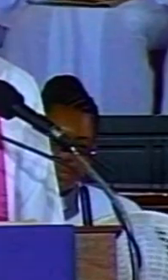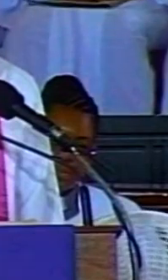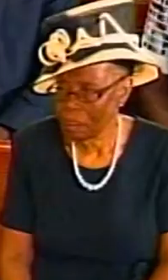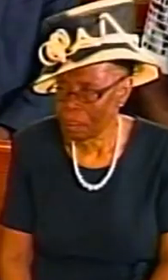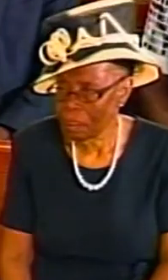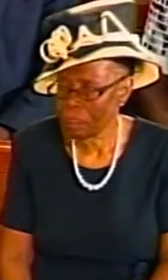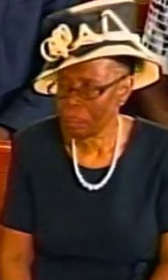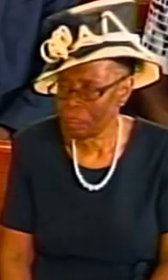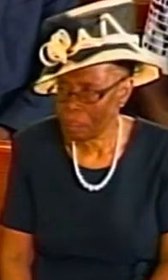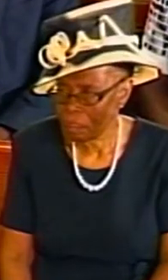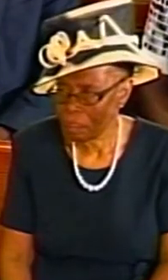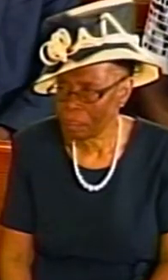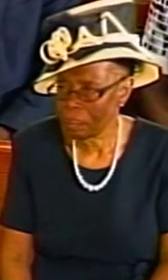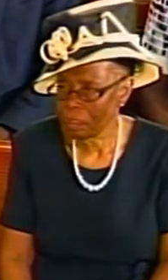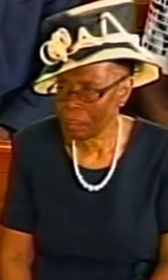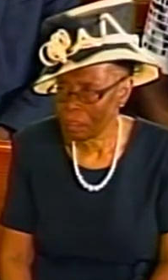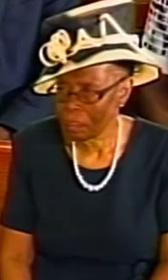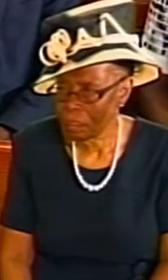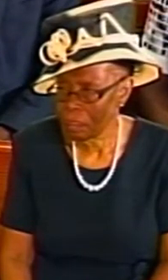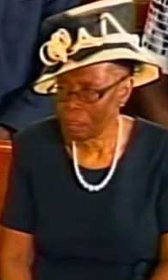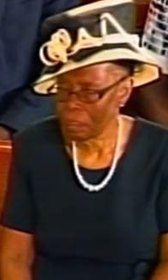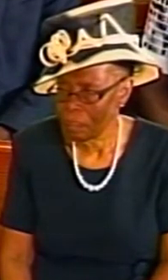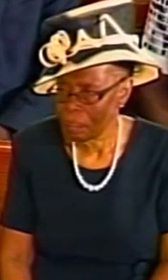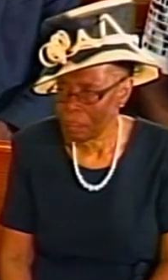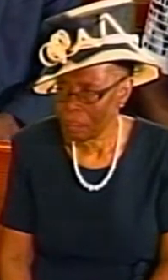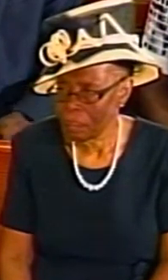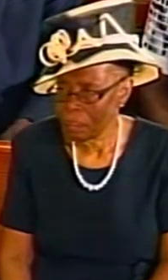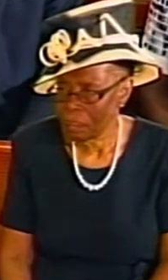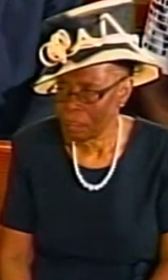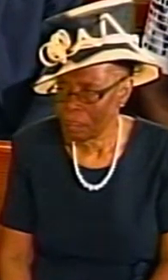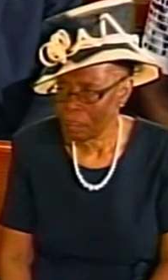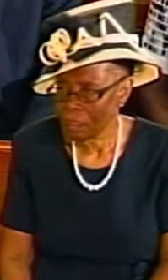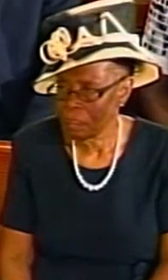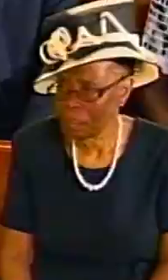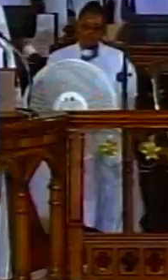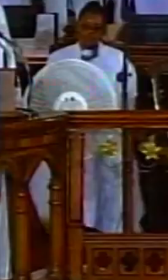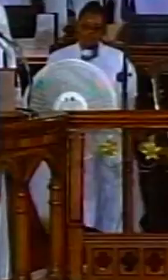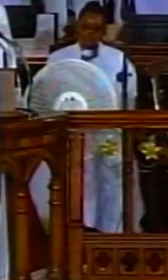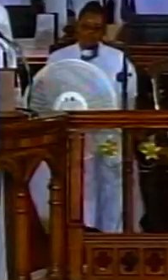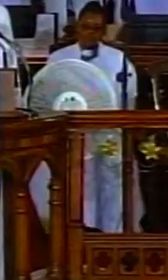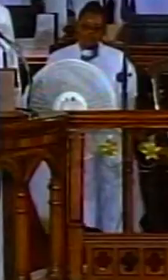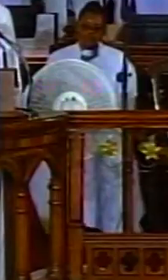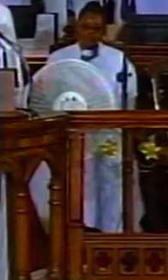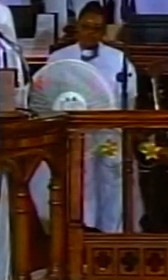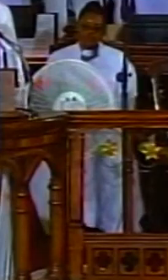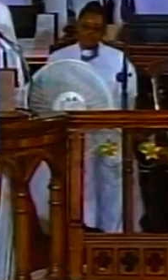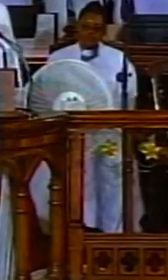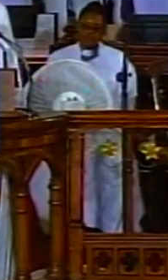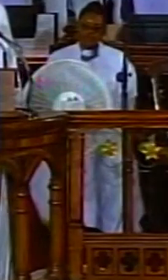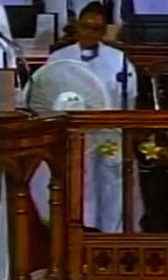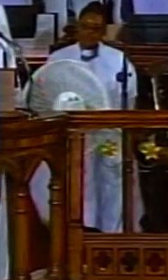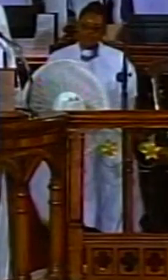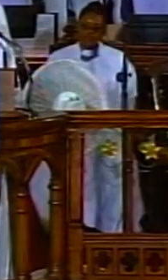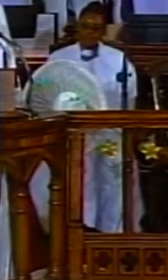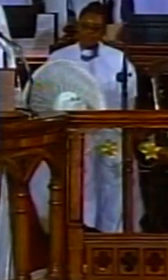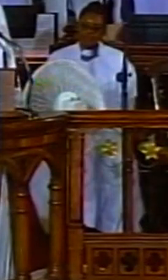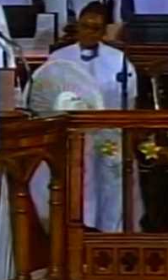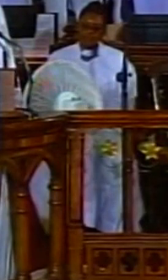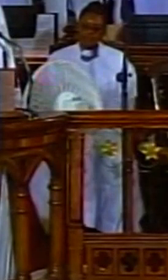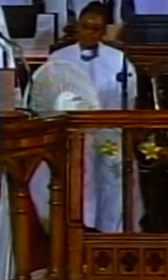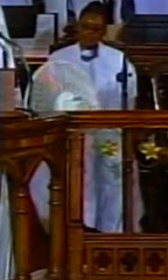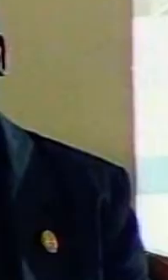breed whose focus has been the church, family, and the community. It was Sir Fred's faith in